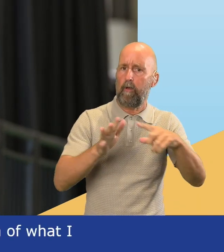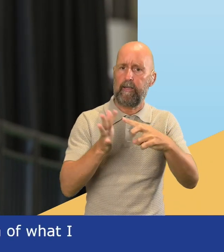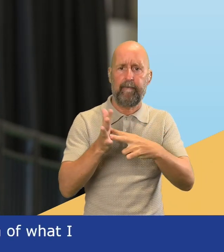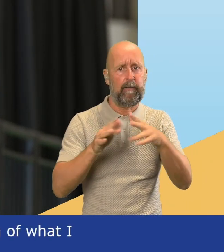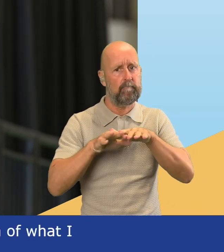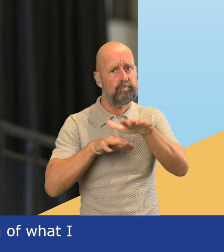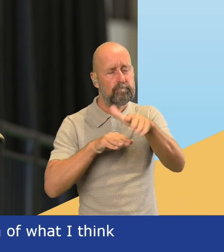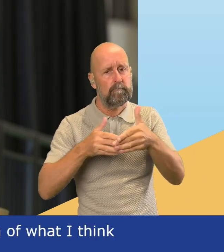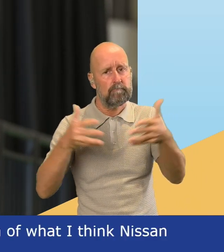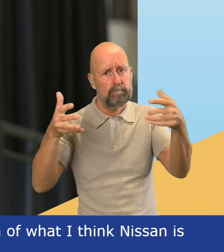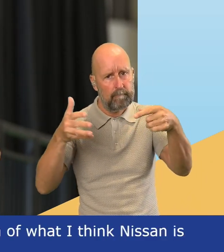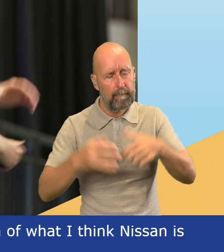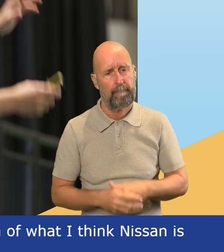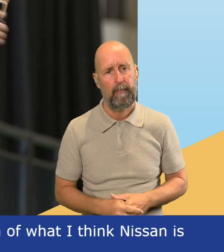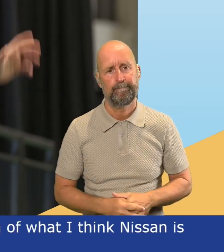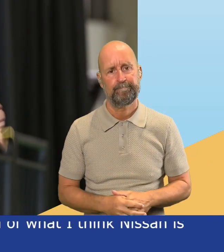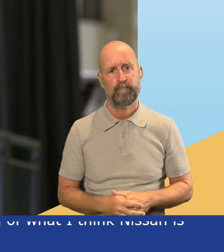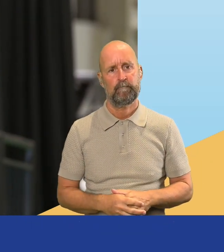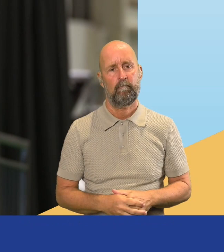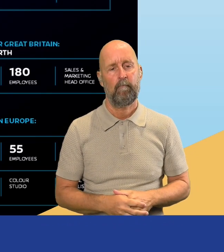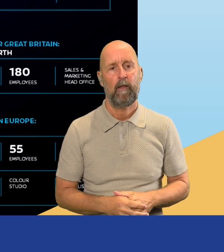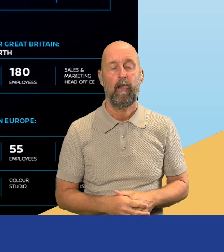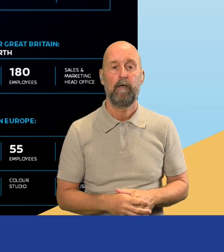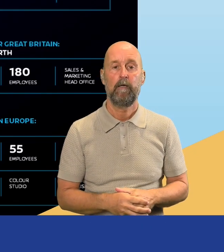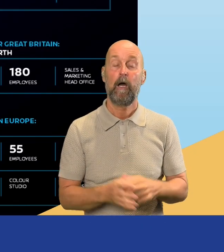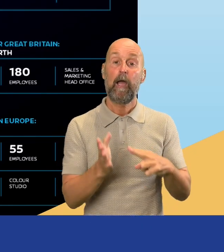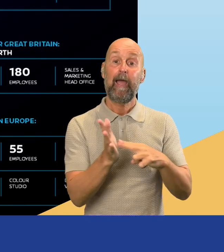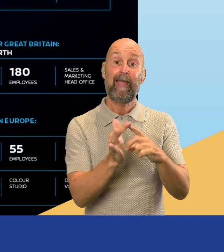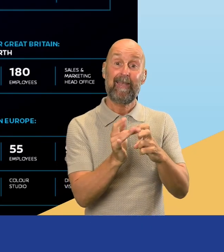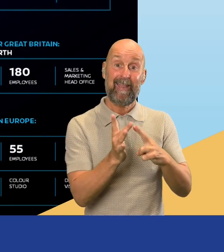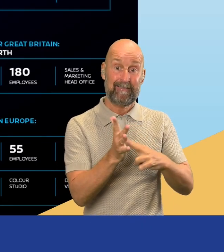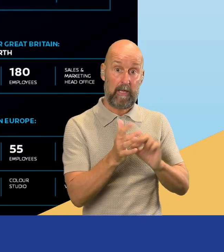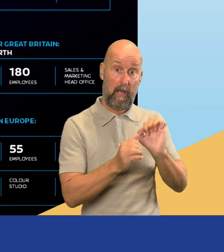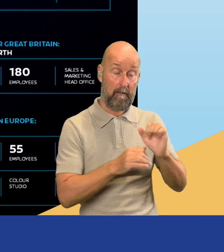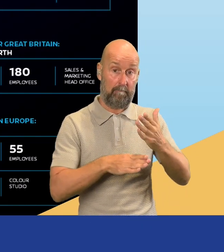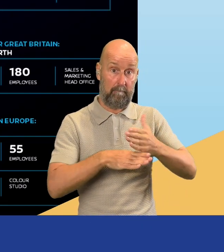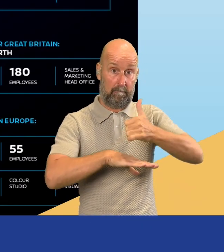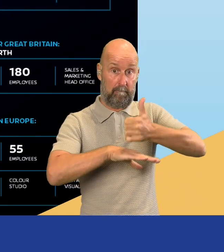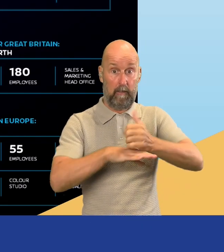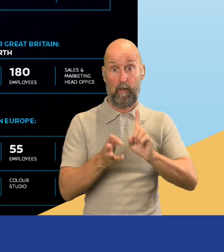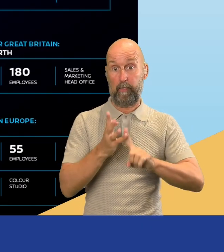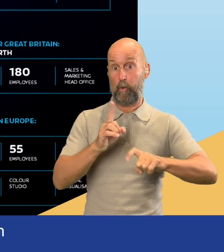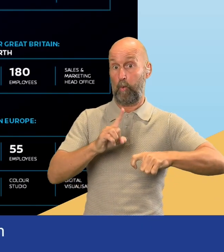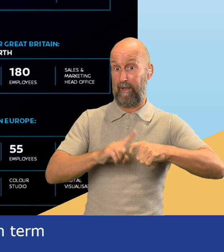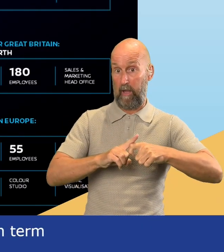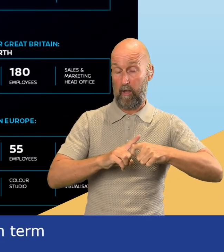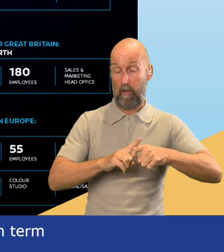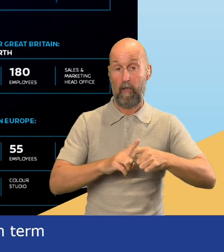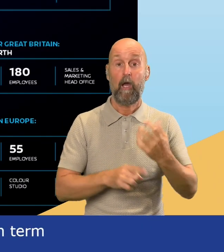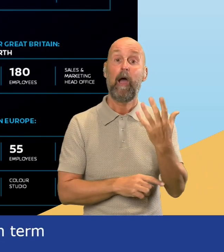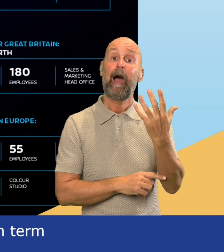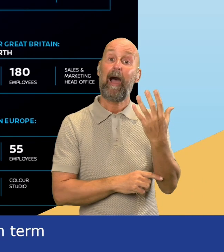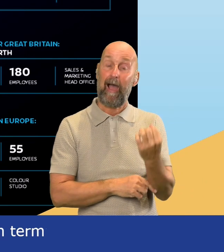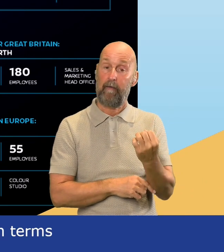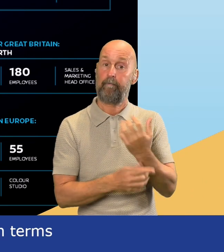like going forward. So, just in terms of Nissan's operation in the UK, today we have a number